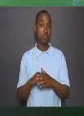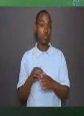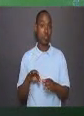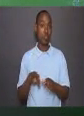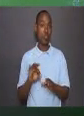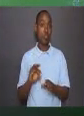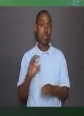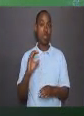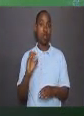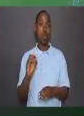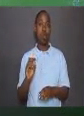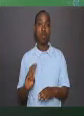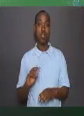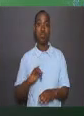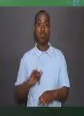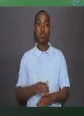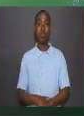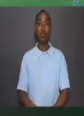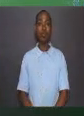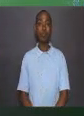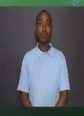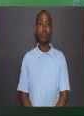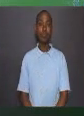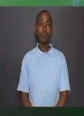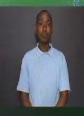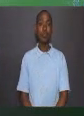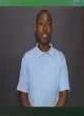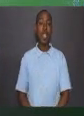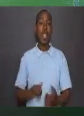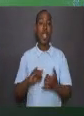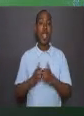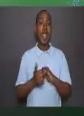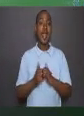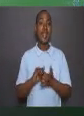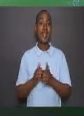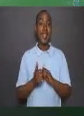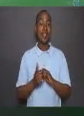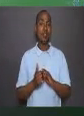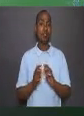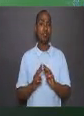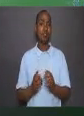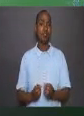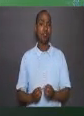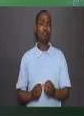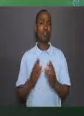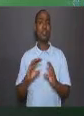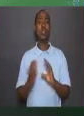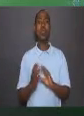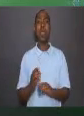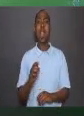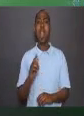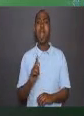with carbon dioxide. When the exercise is over, lactic